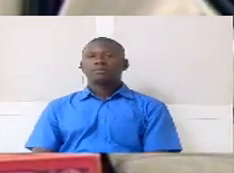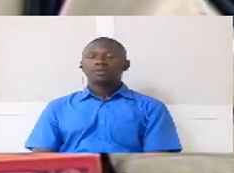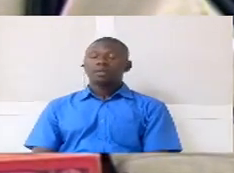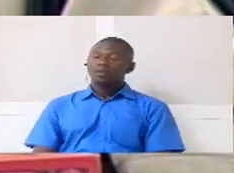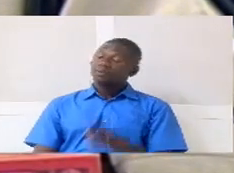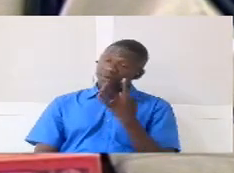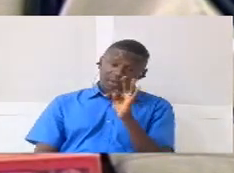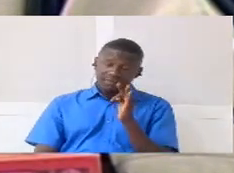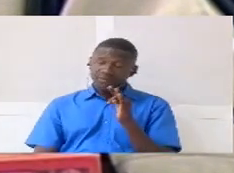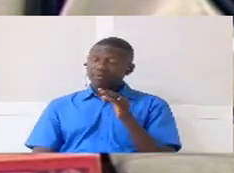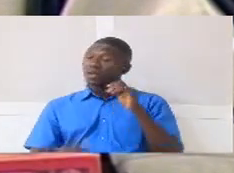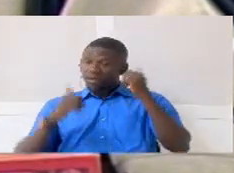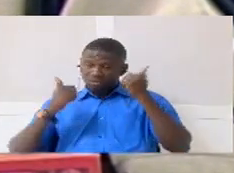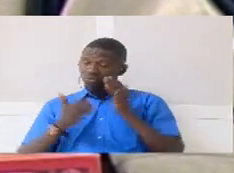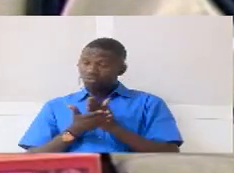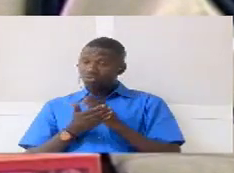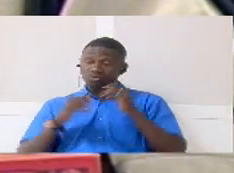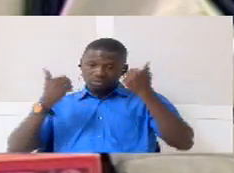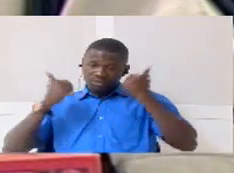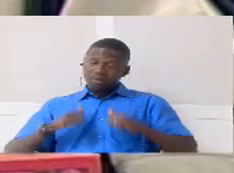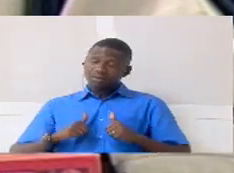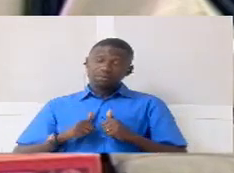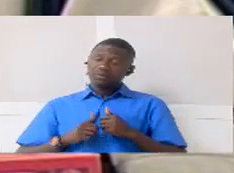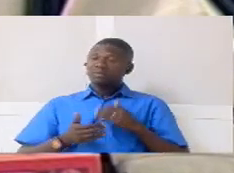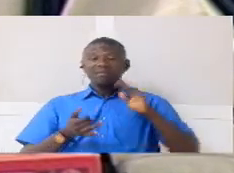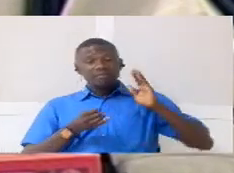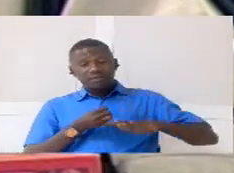Even if something happens, in the end, you